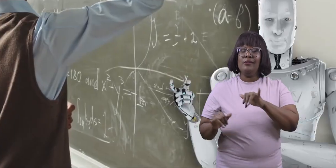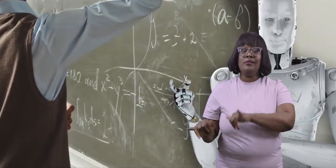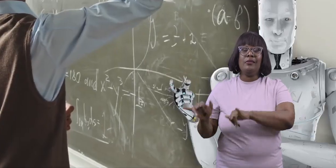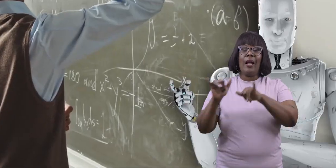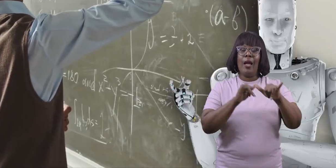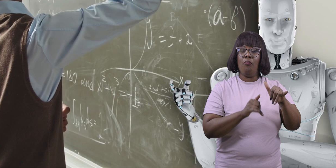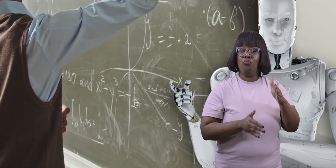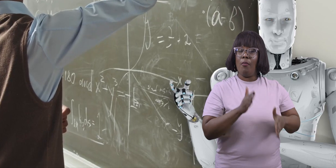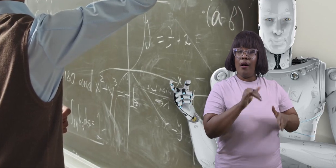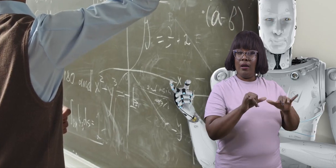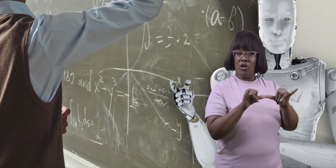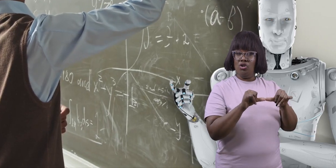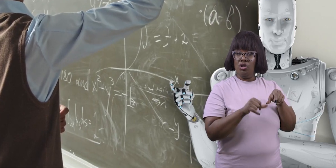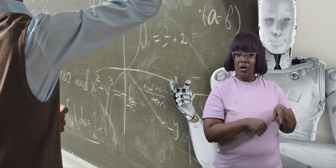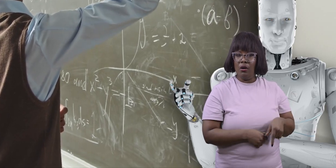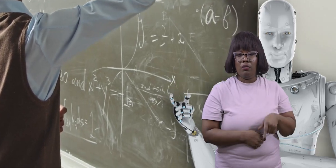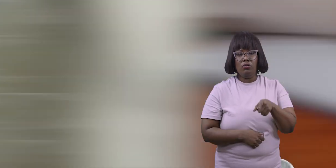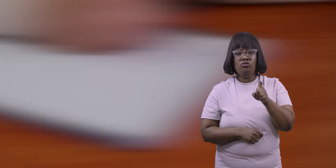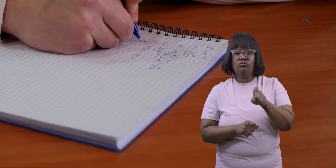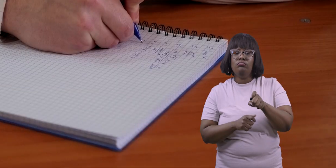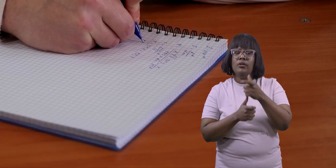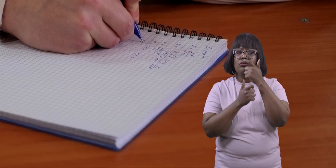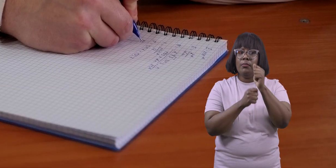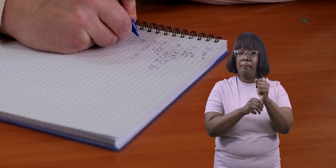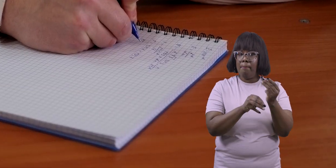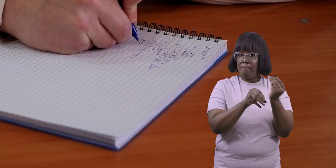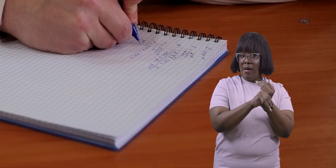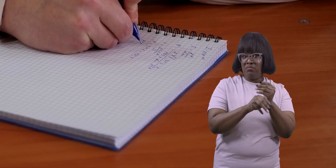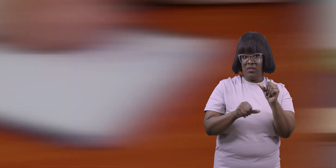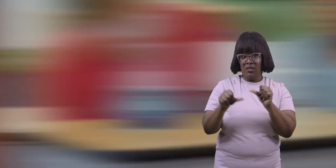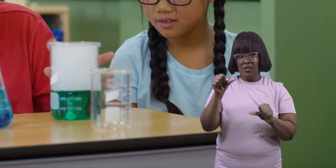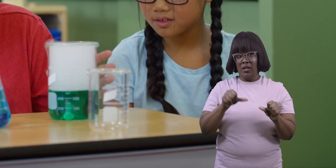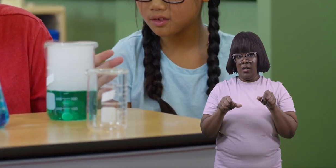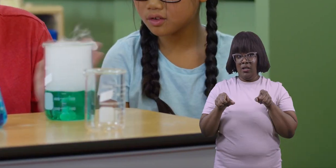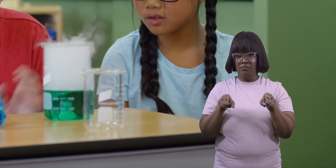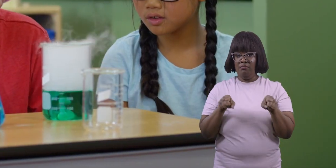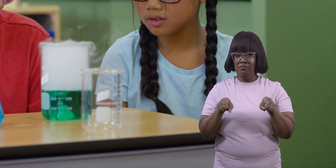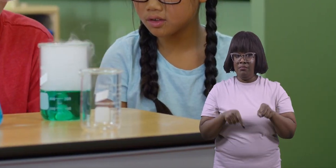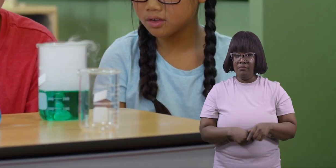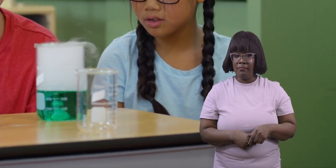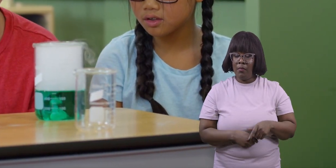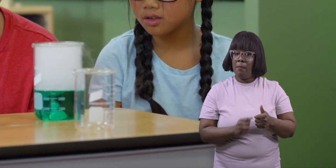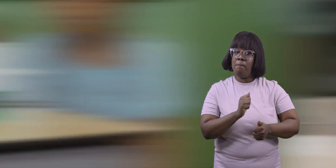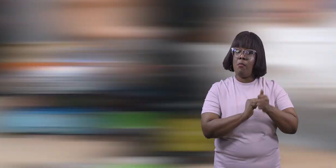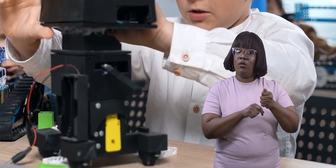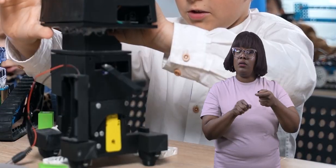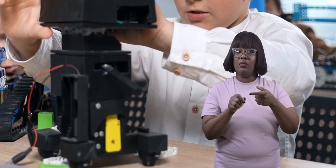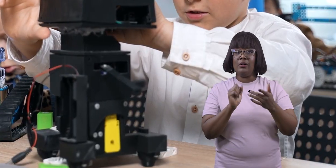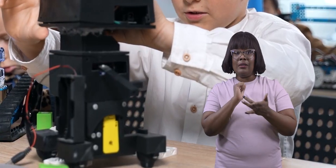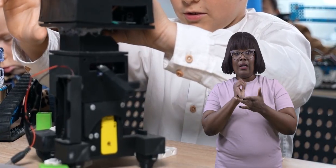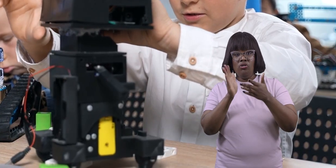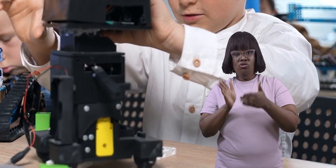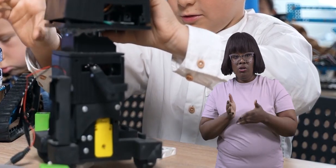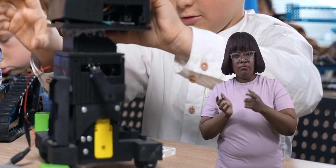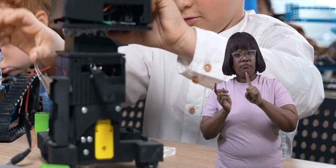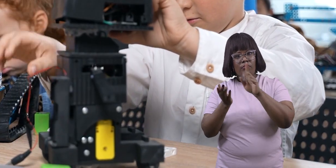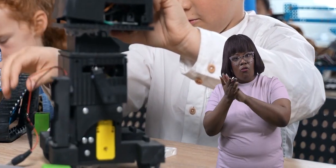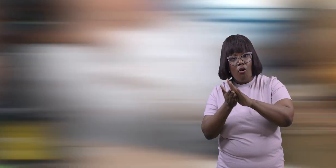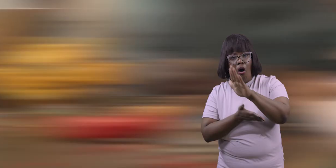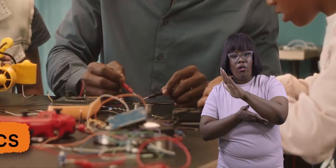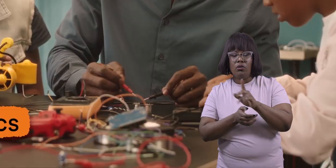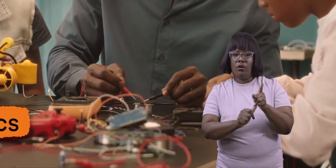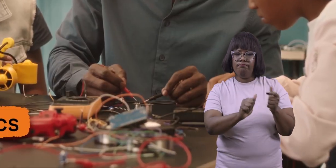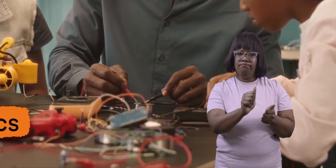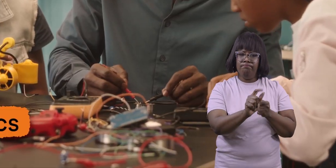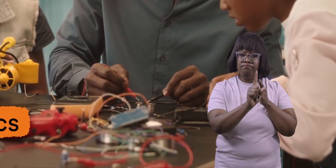Similar to a robotics engineer, you should be interested in math and science. Most technicians go to